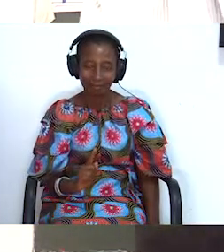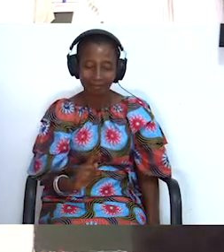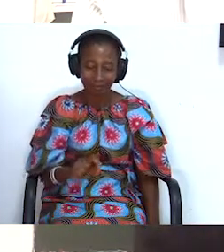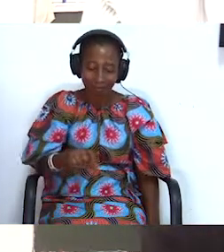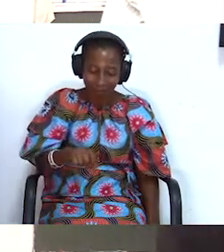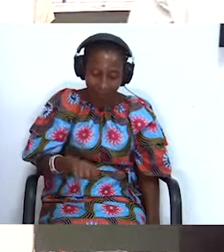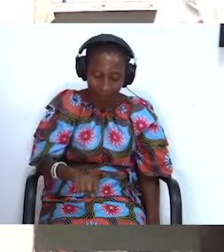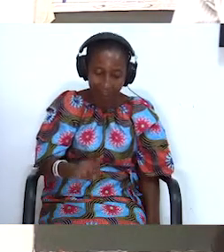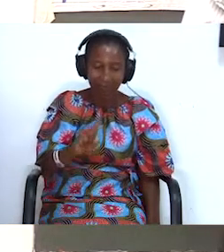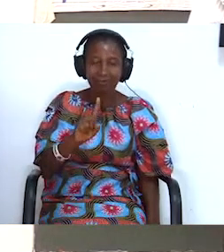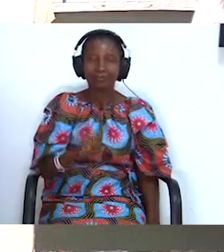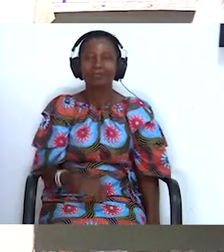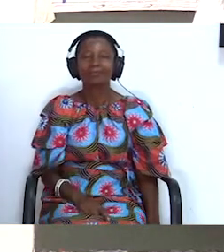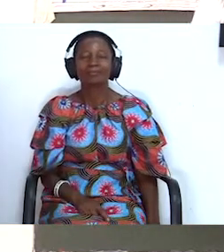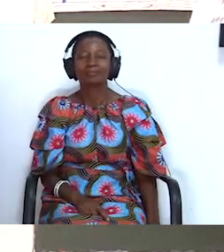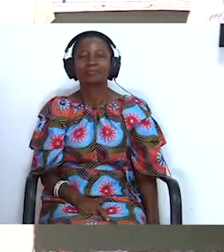One more time.